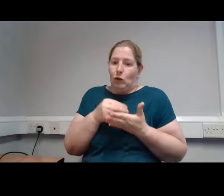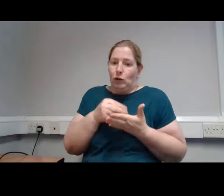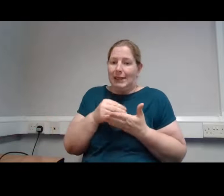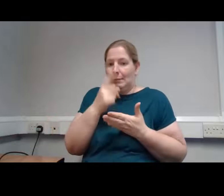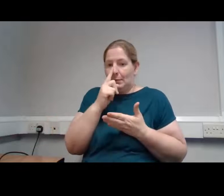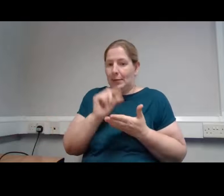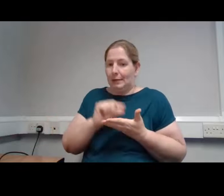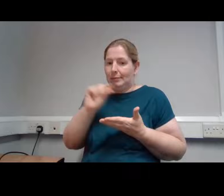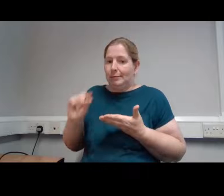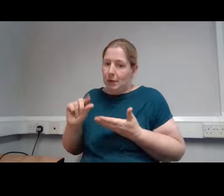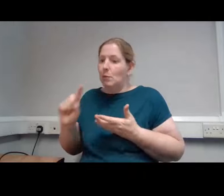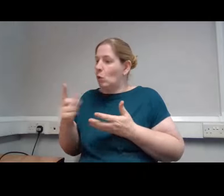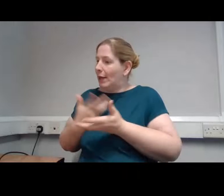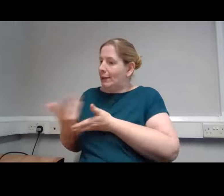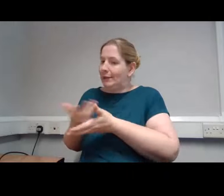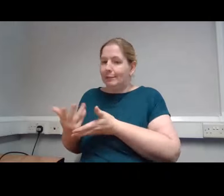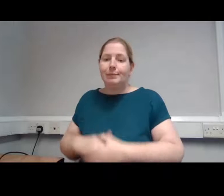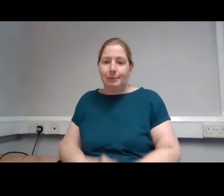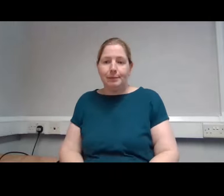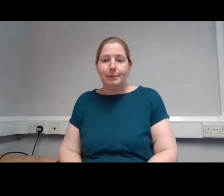support with, but we'd have to discuss that.